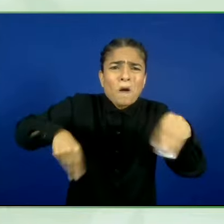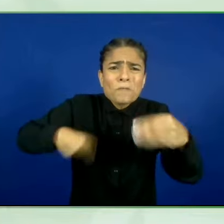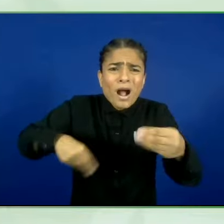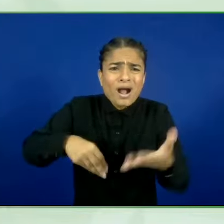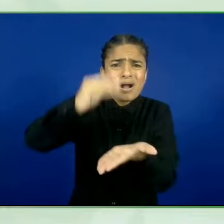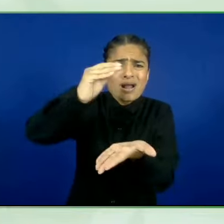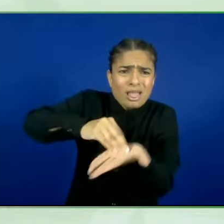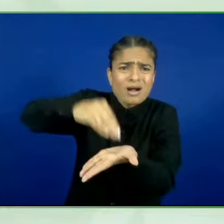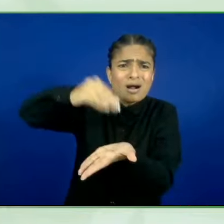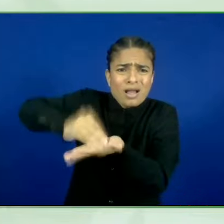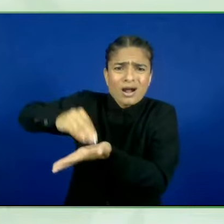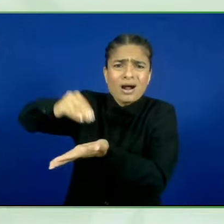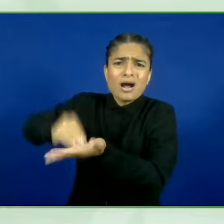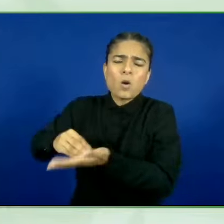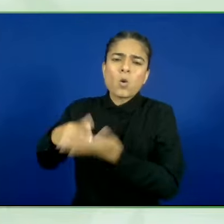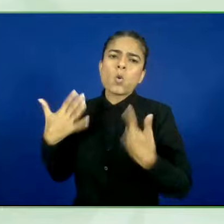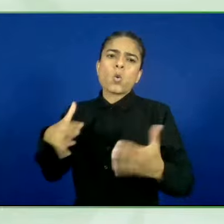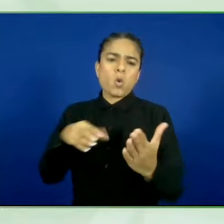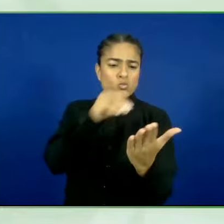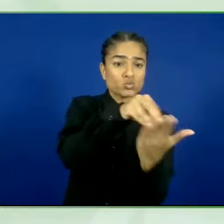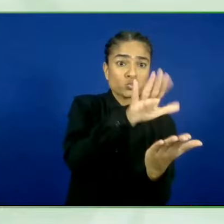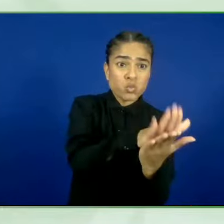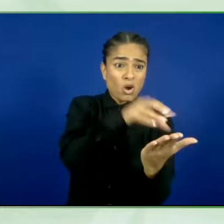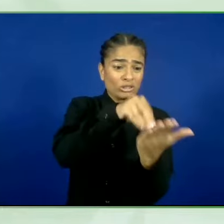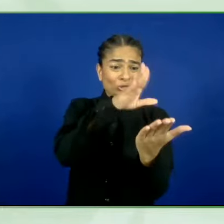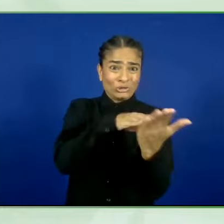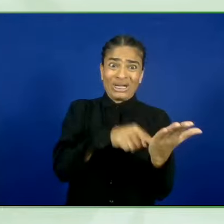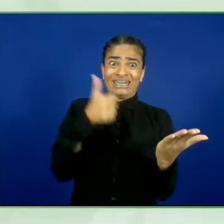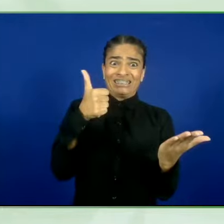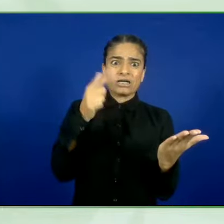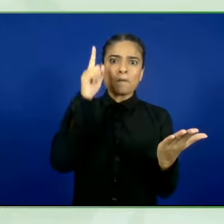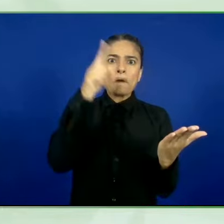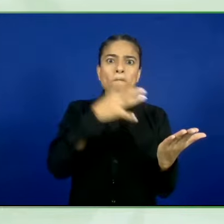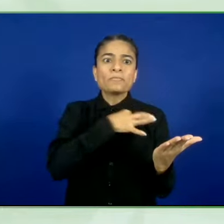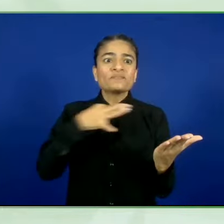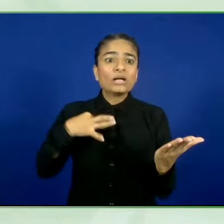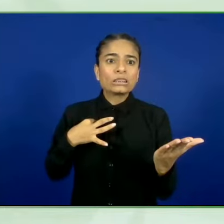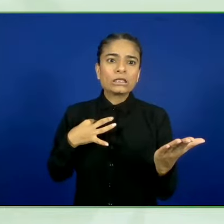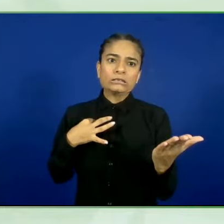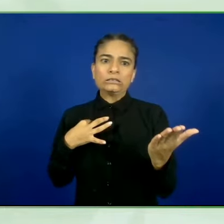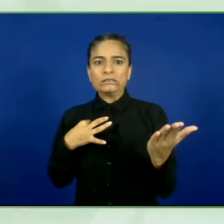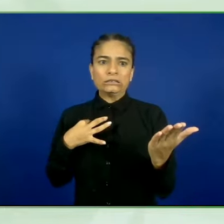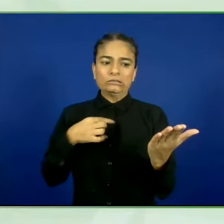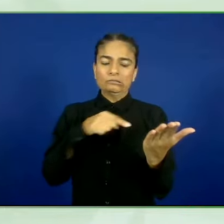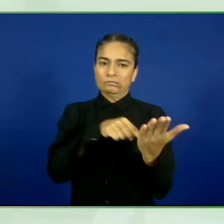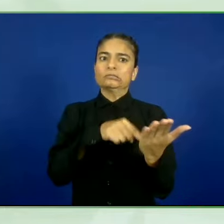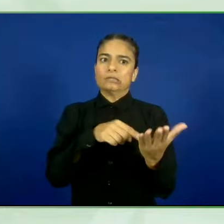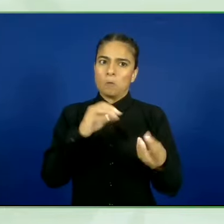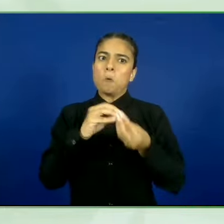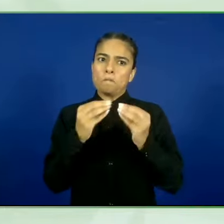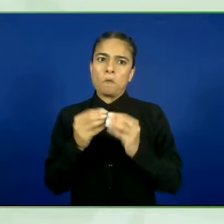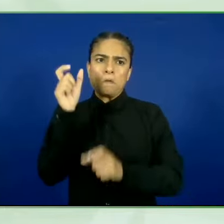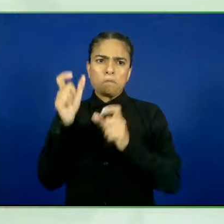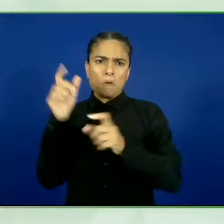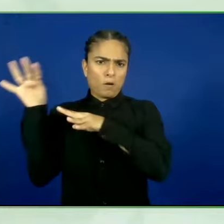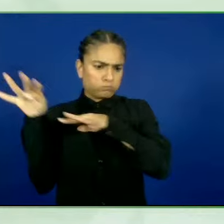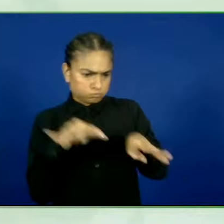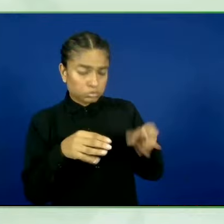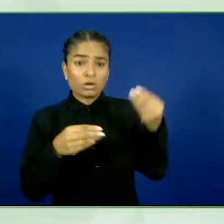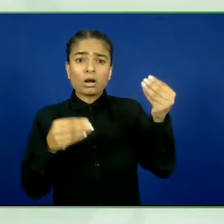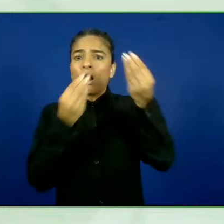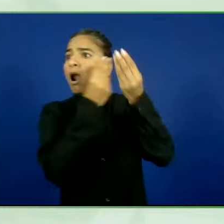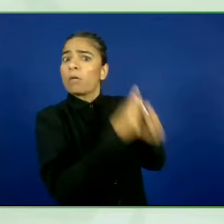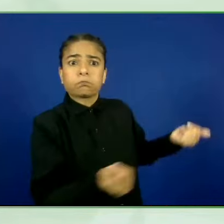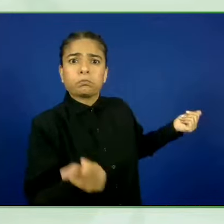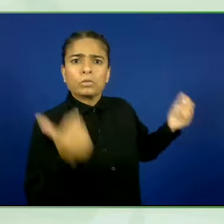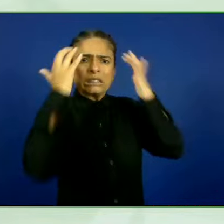losing this documentation, because if it's paper-based, then maybe it cannot be stored in a necessary manner, and this poses a lot of